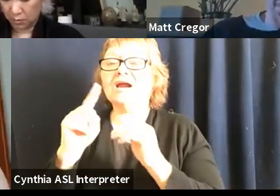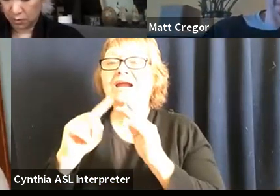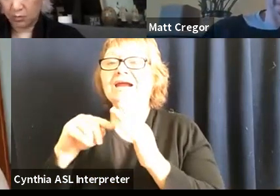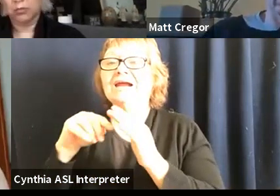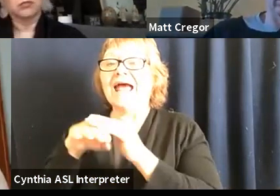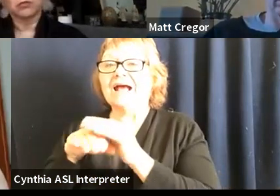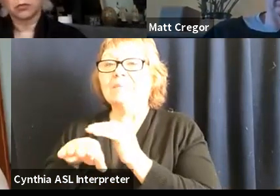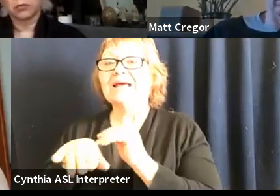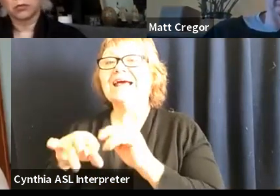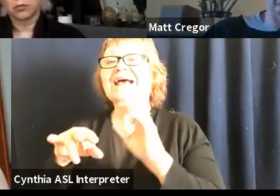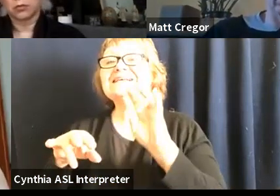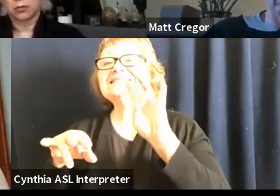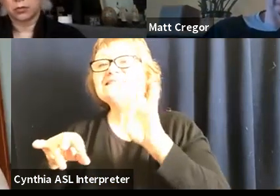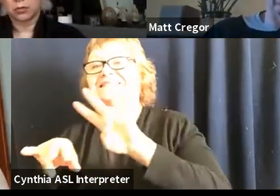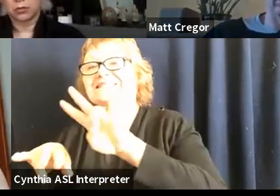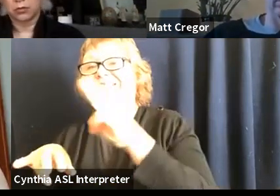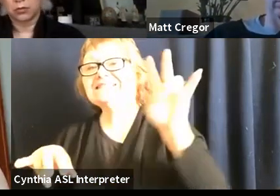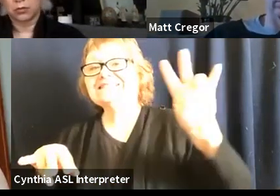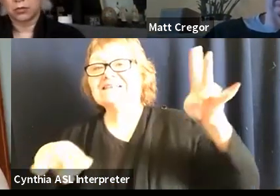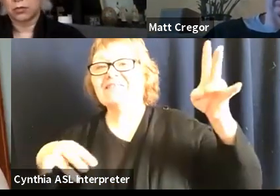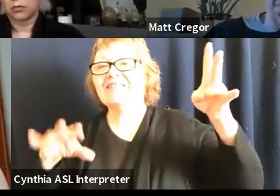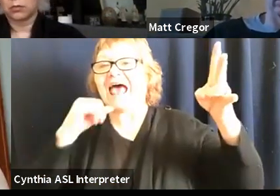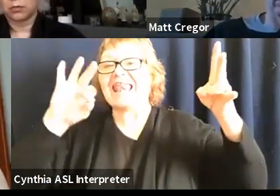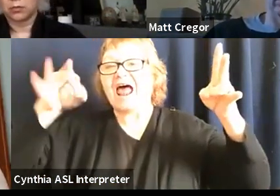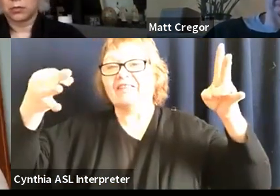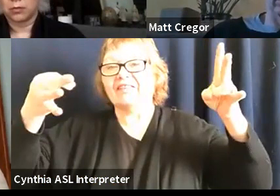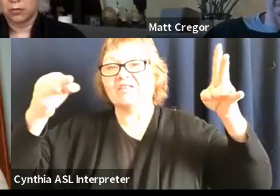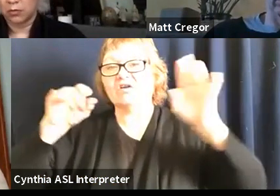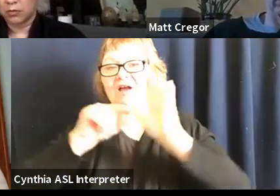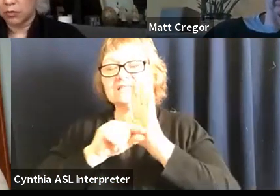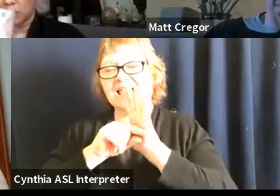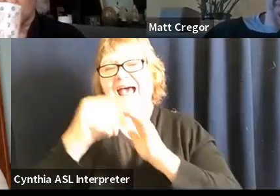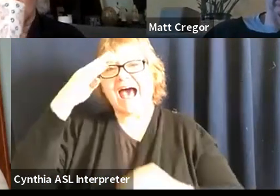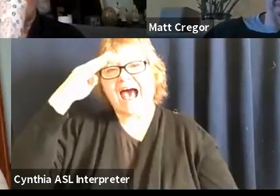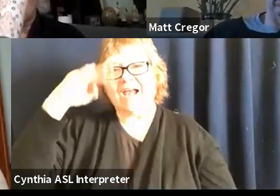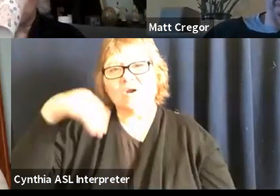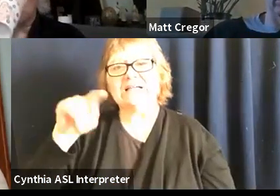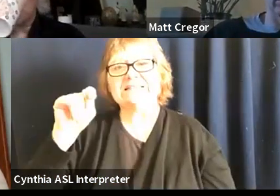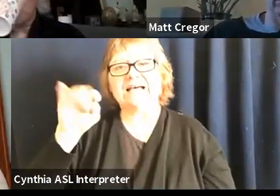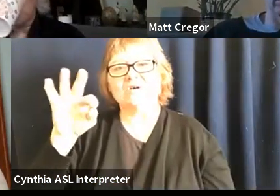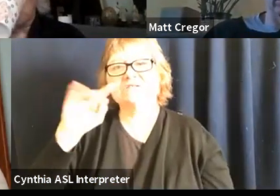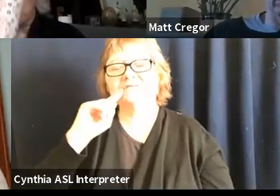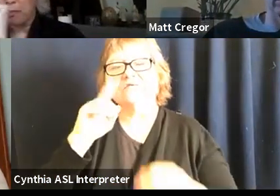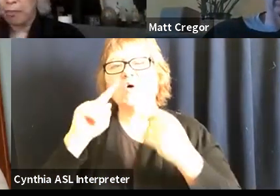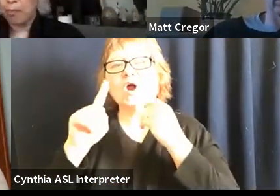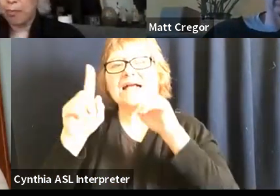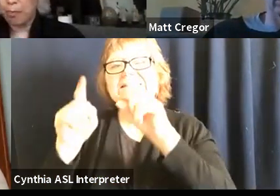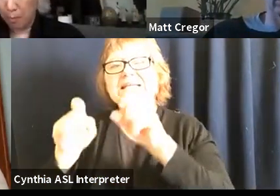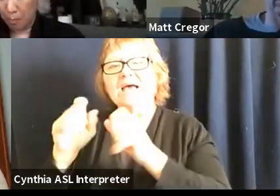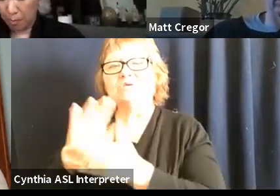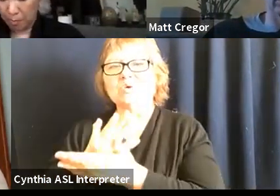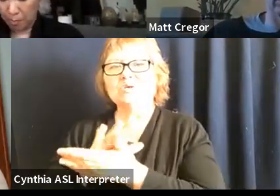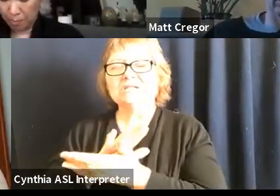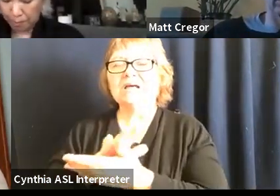only incoming seventh graders. And while I know this is a task force focused on exam schools, the conversation needs to